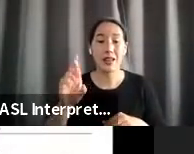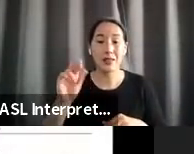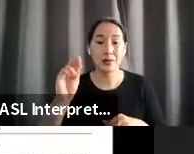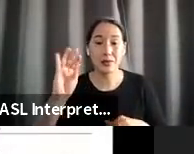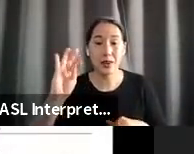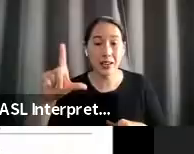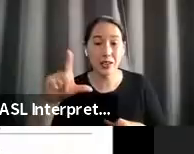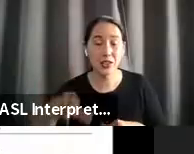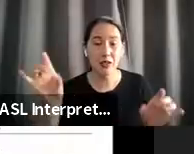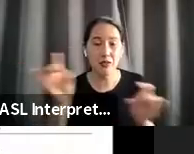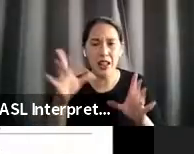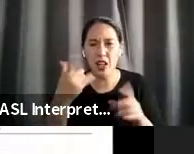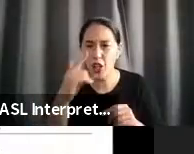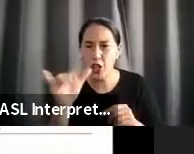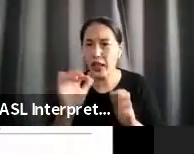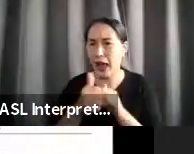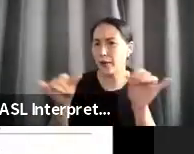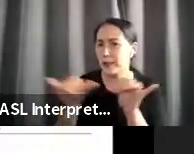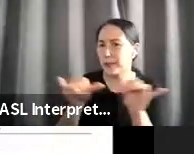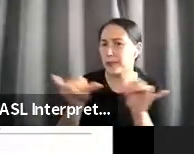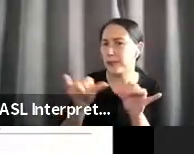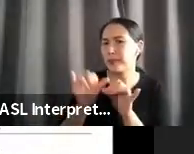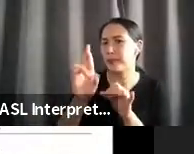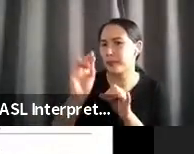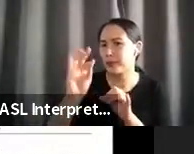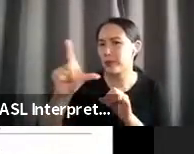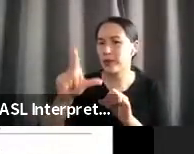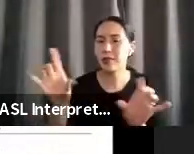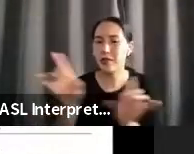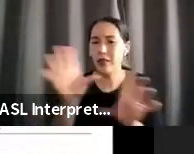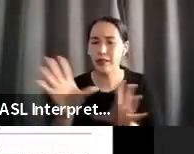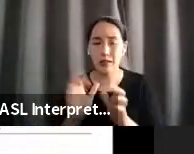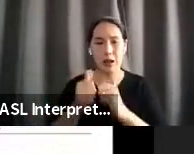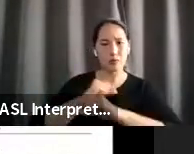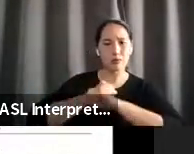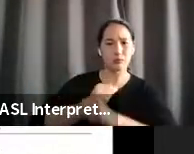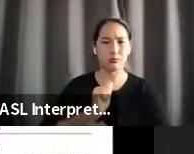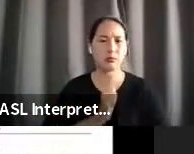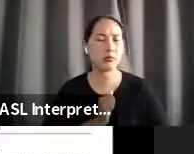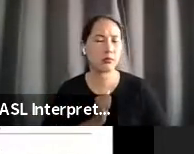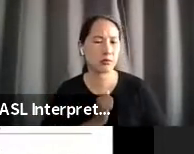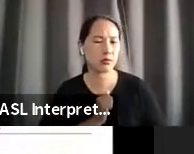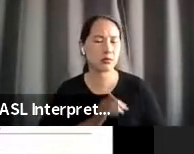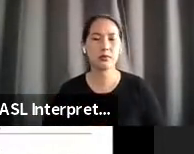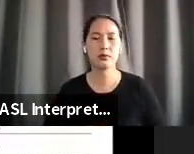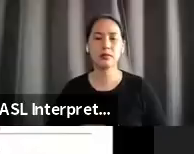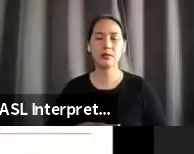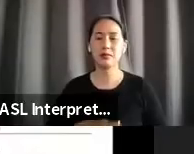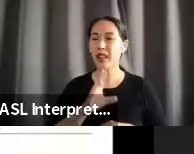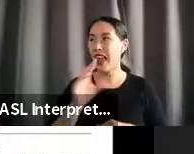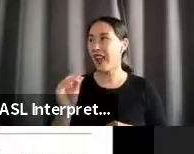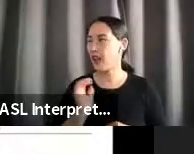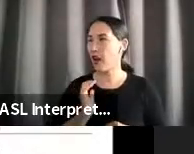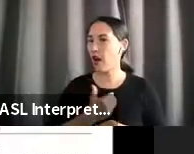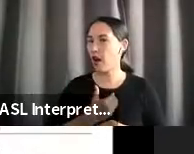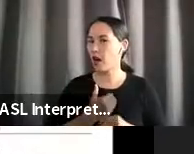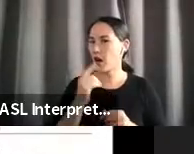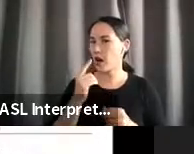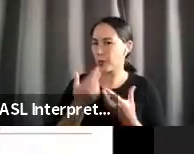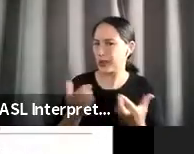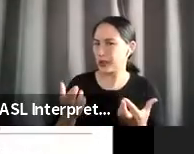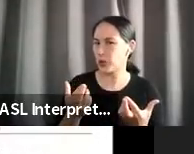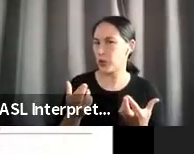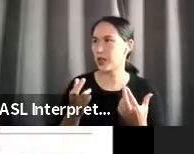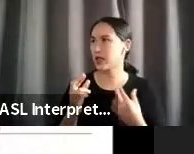How do we measure racial violence? And how do we try to protect ourselves, right? And what are the resources or institutions we're trying to